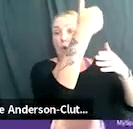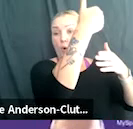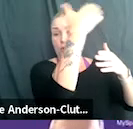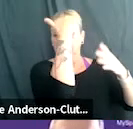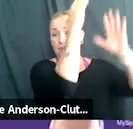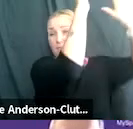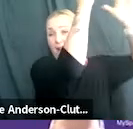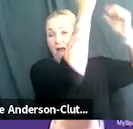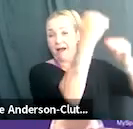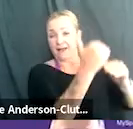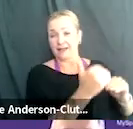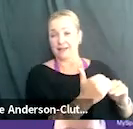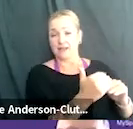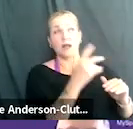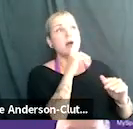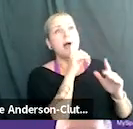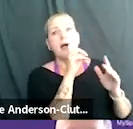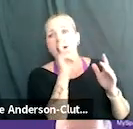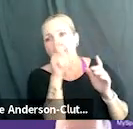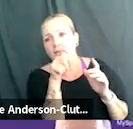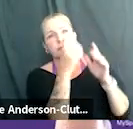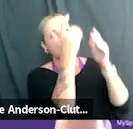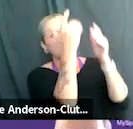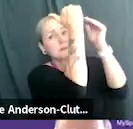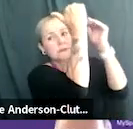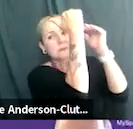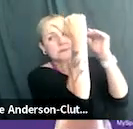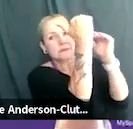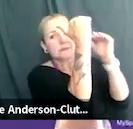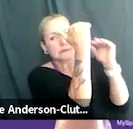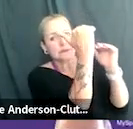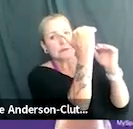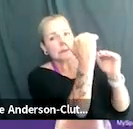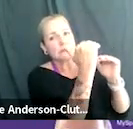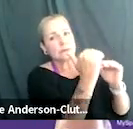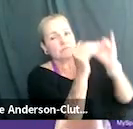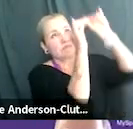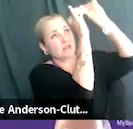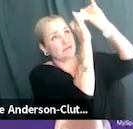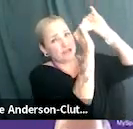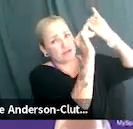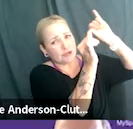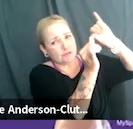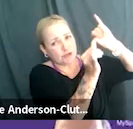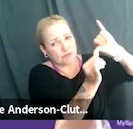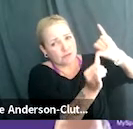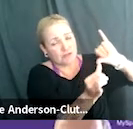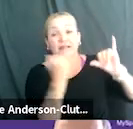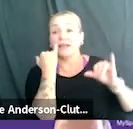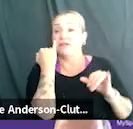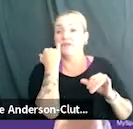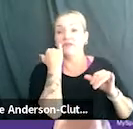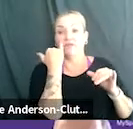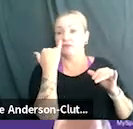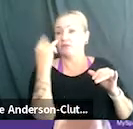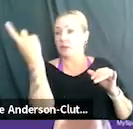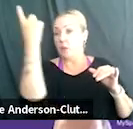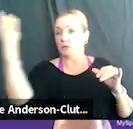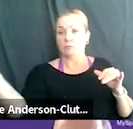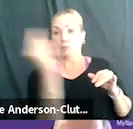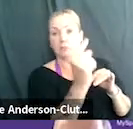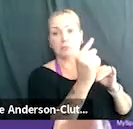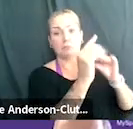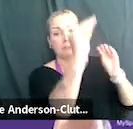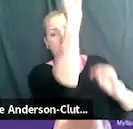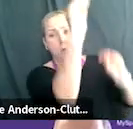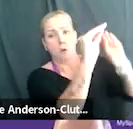sort of at the right angle. And if they weren't, or if anybody moved them, he became very aggressive and very agitated.